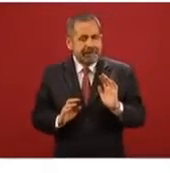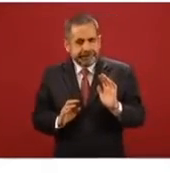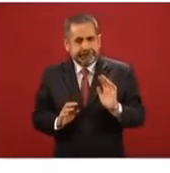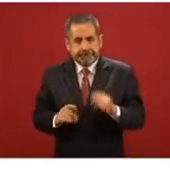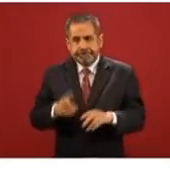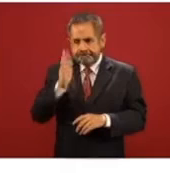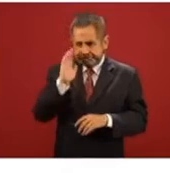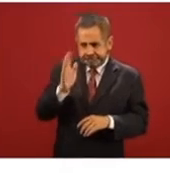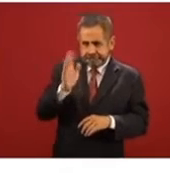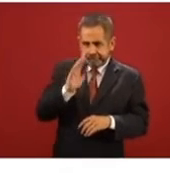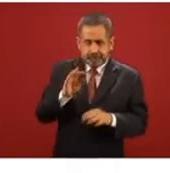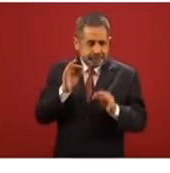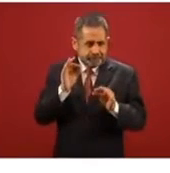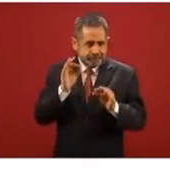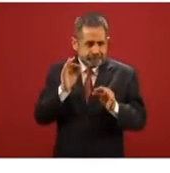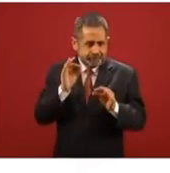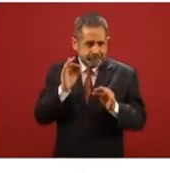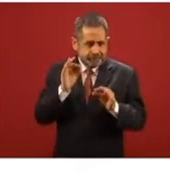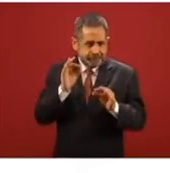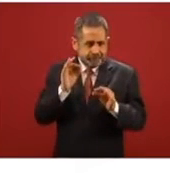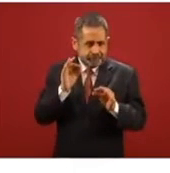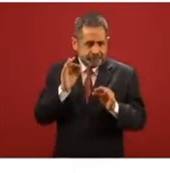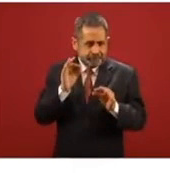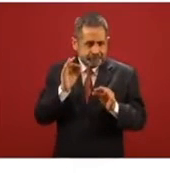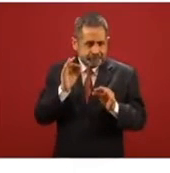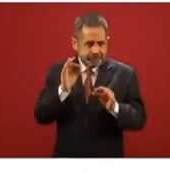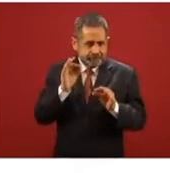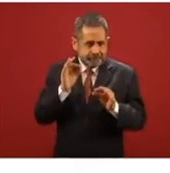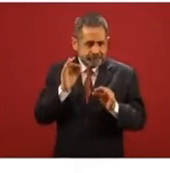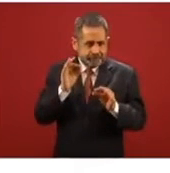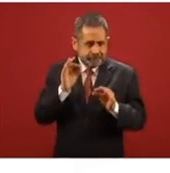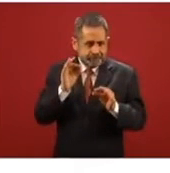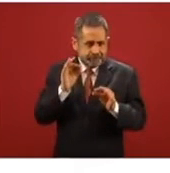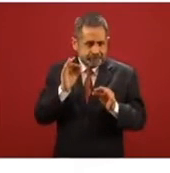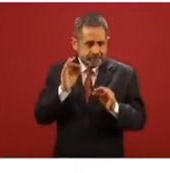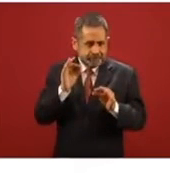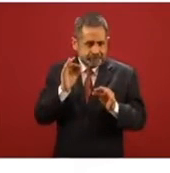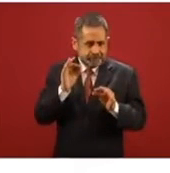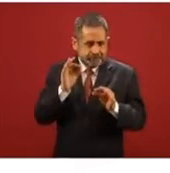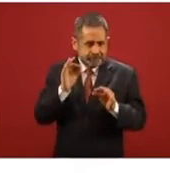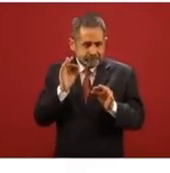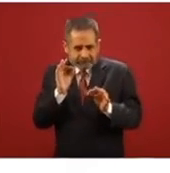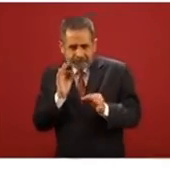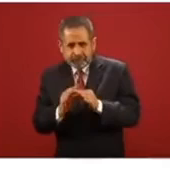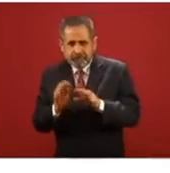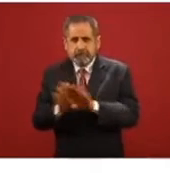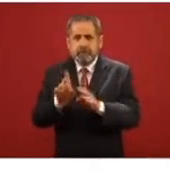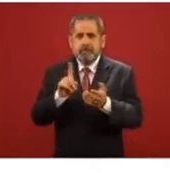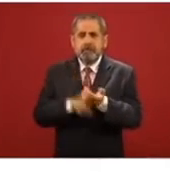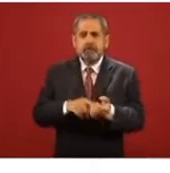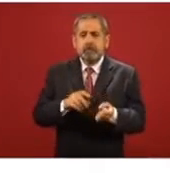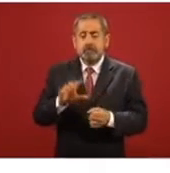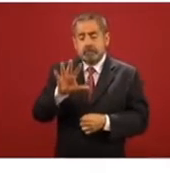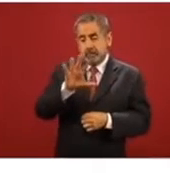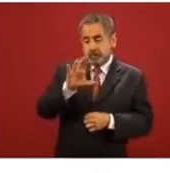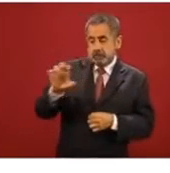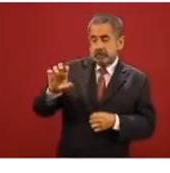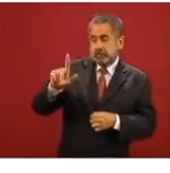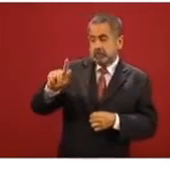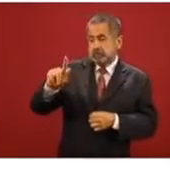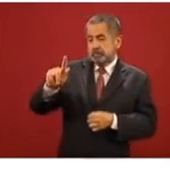y estudiado directamente But we have analyzed and studied directly a 500,